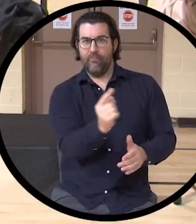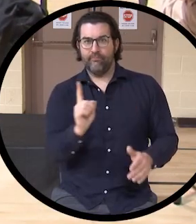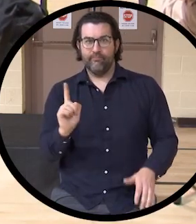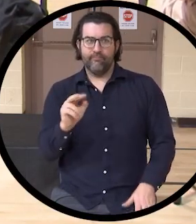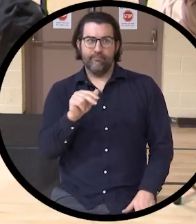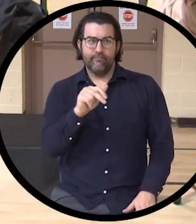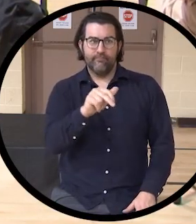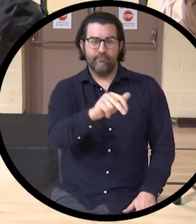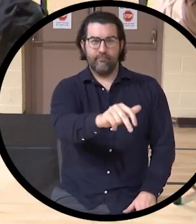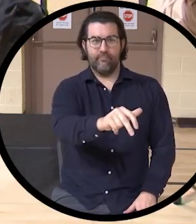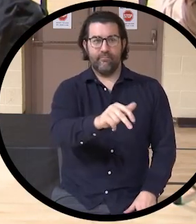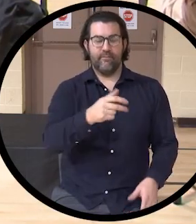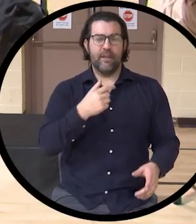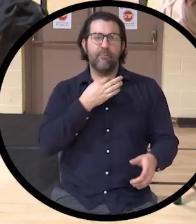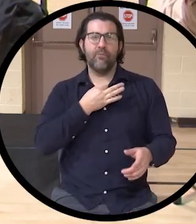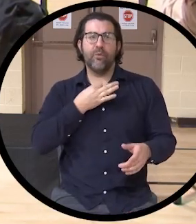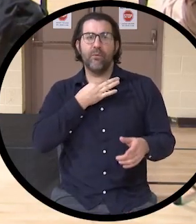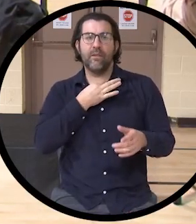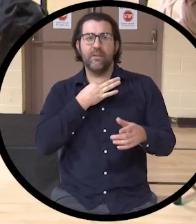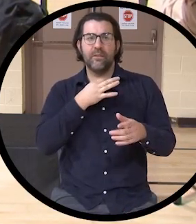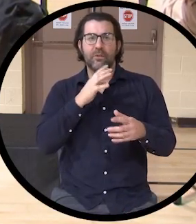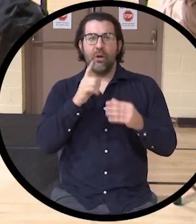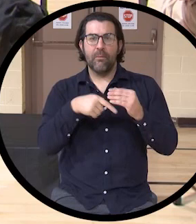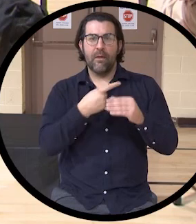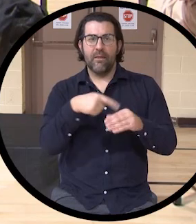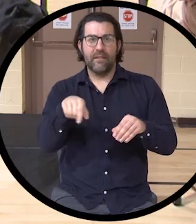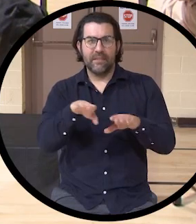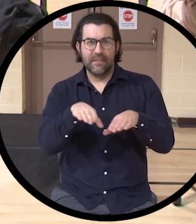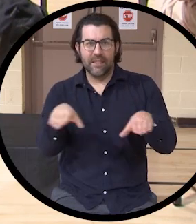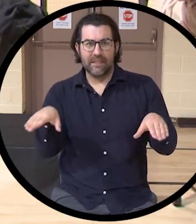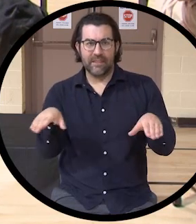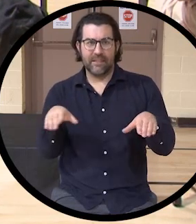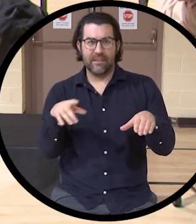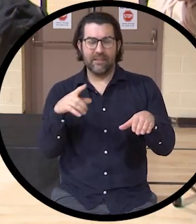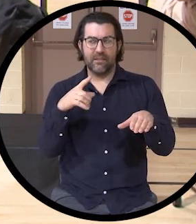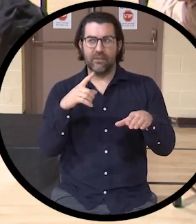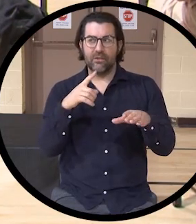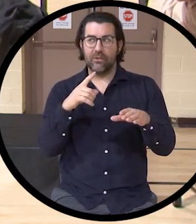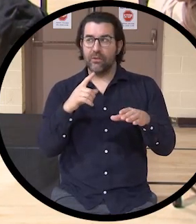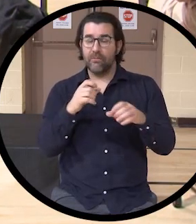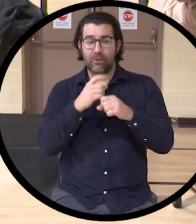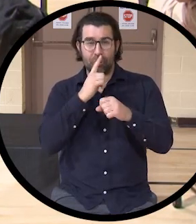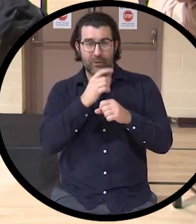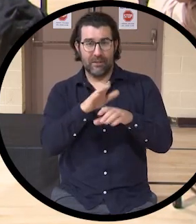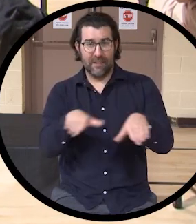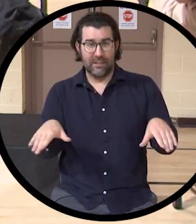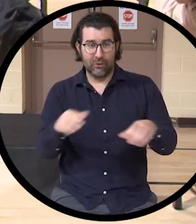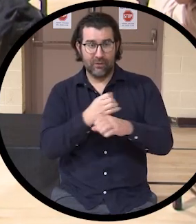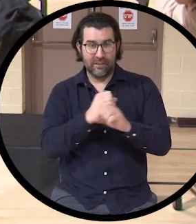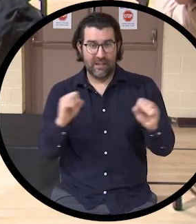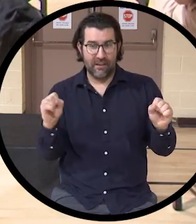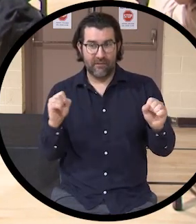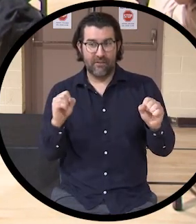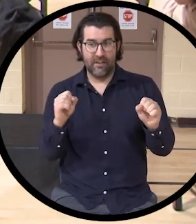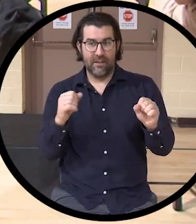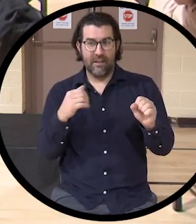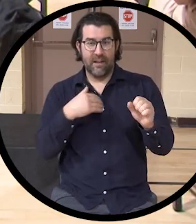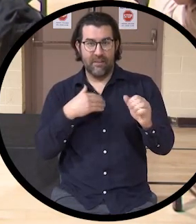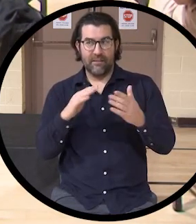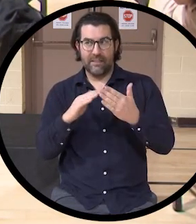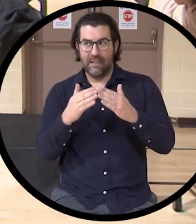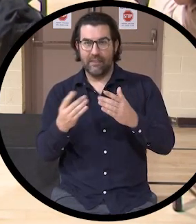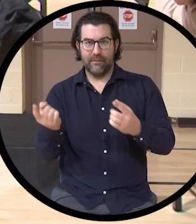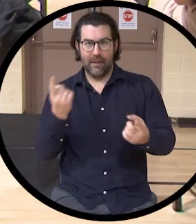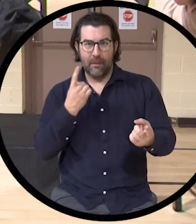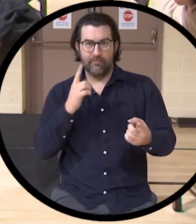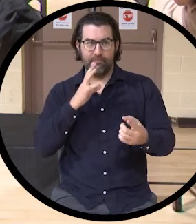be anything that we could make sure that we talk to the kids about, making sure what they're looking for so they can be safe, and maybe also having the city come and talk to us about